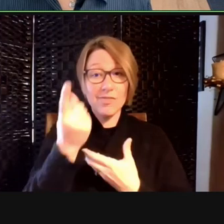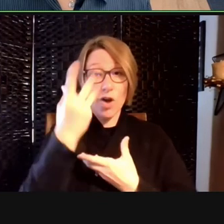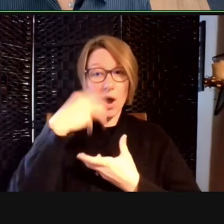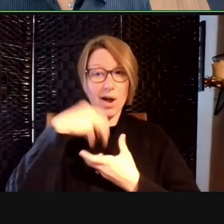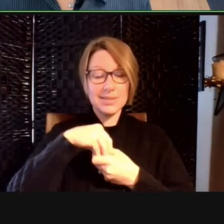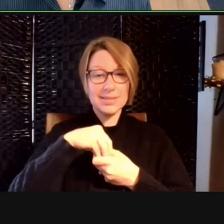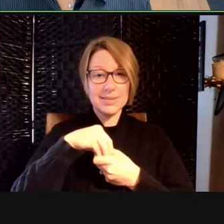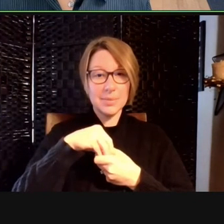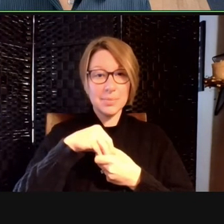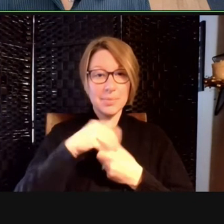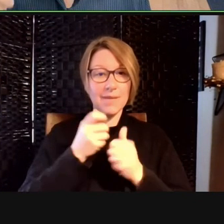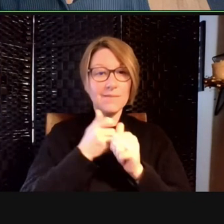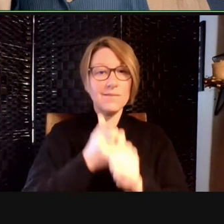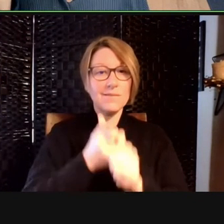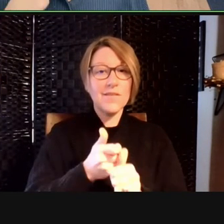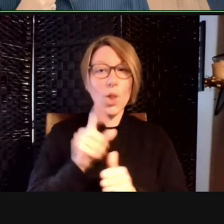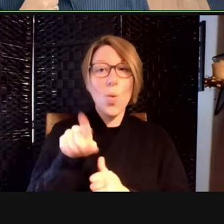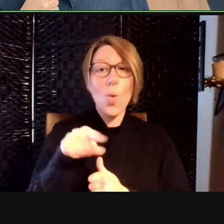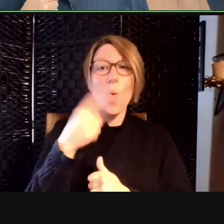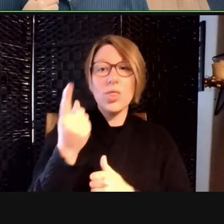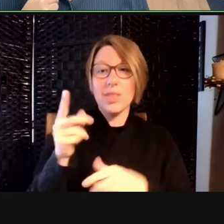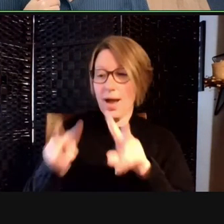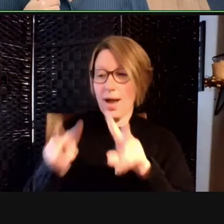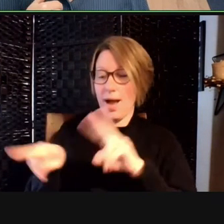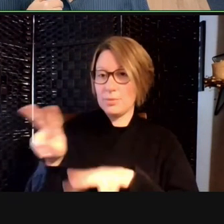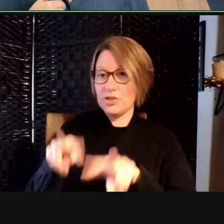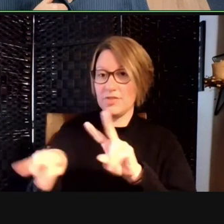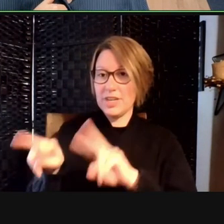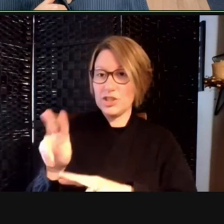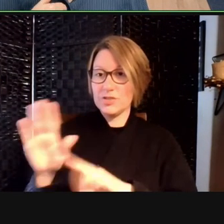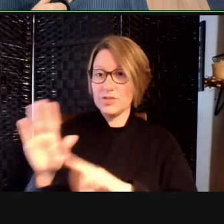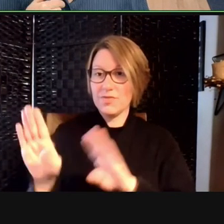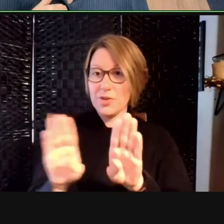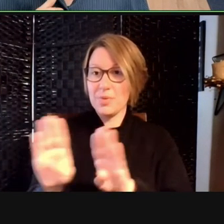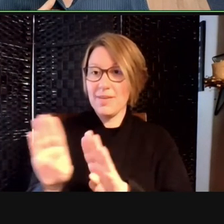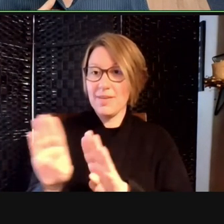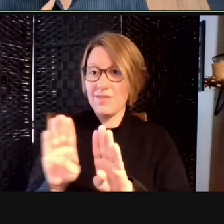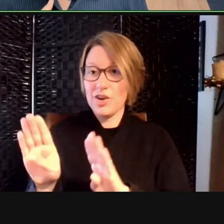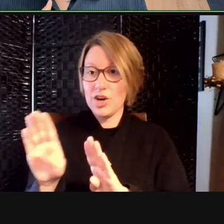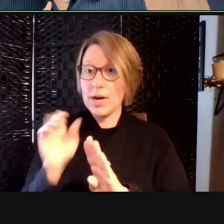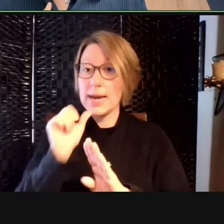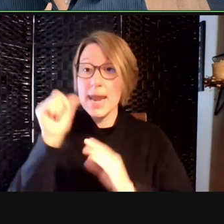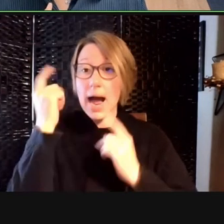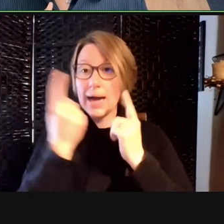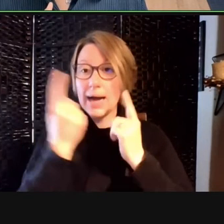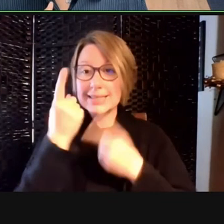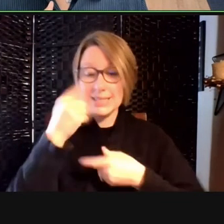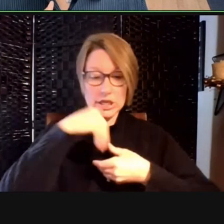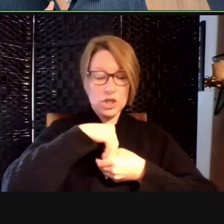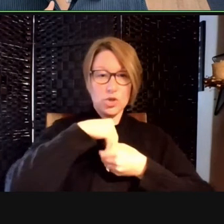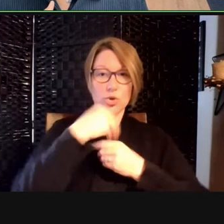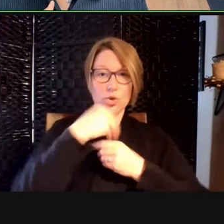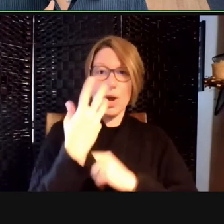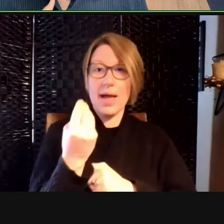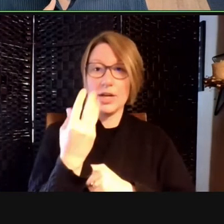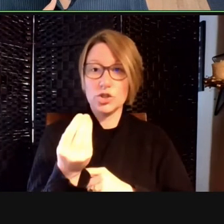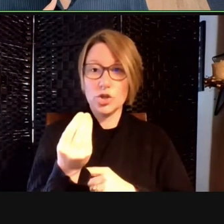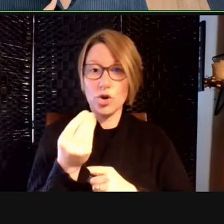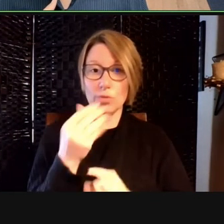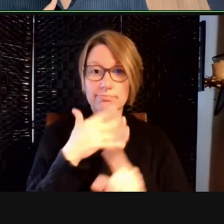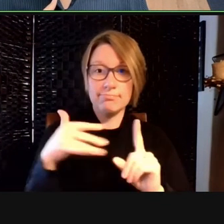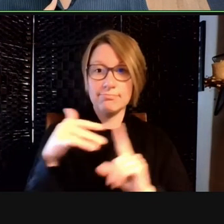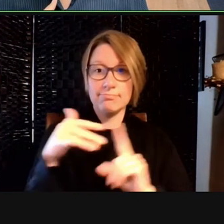person's behavior rather than considering internal and external factors that might be affecting that person. And